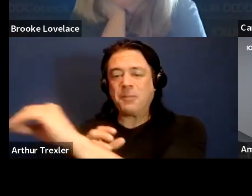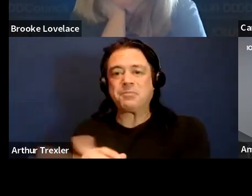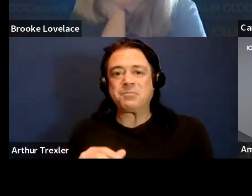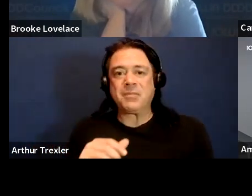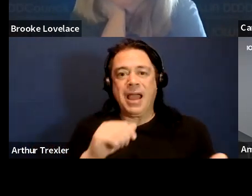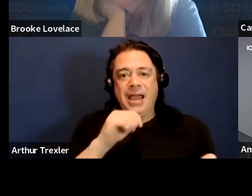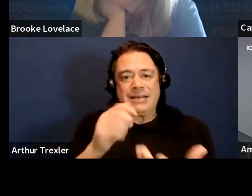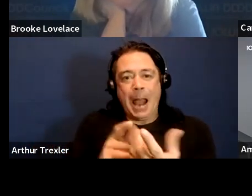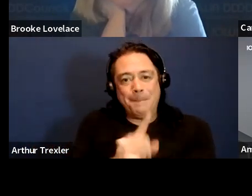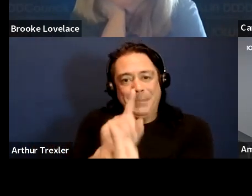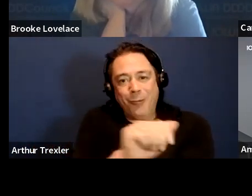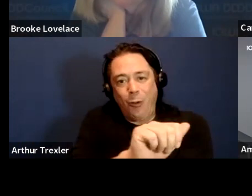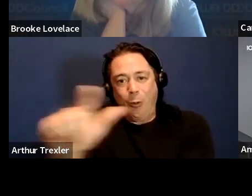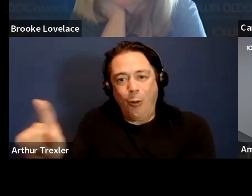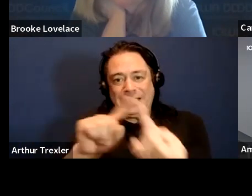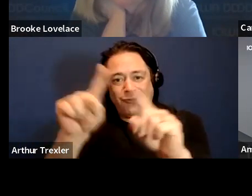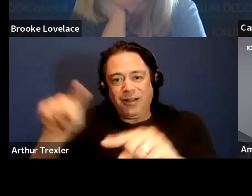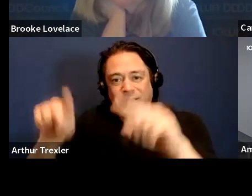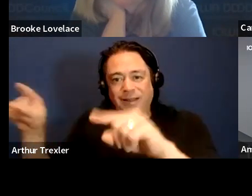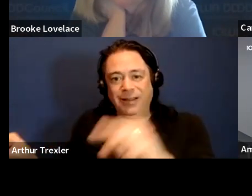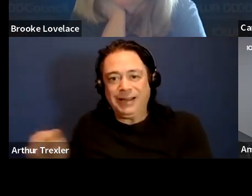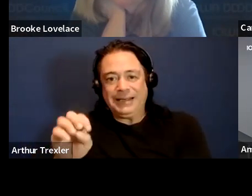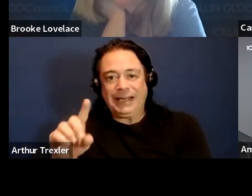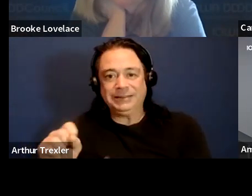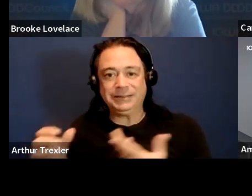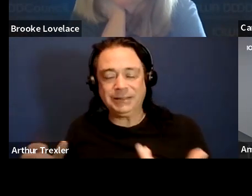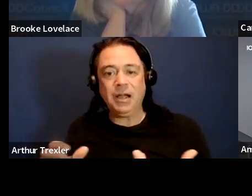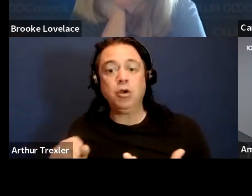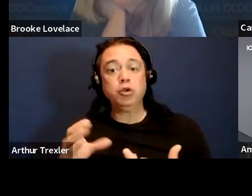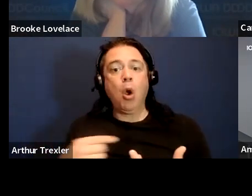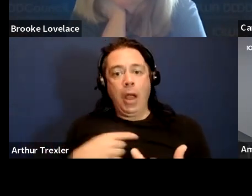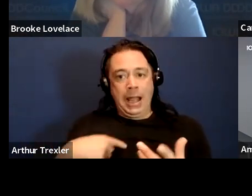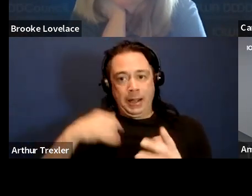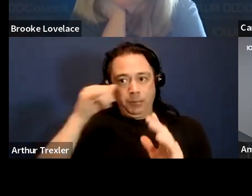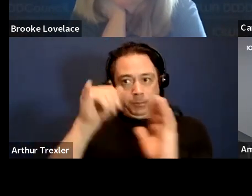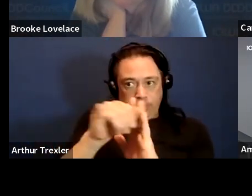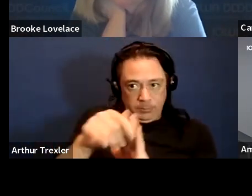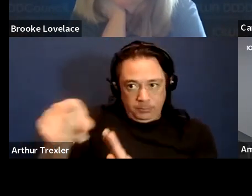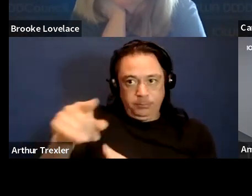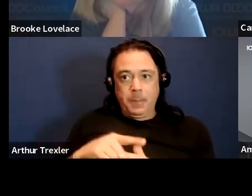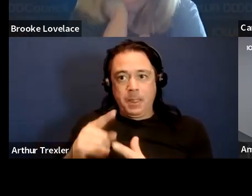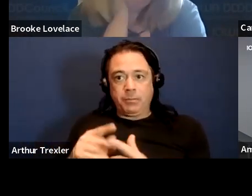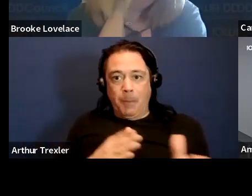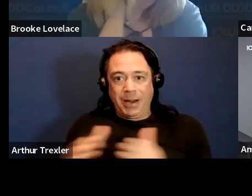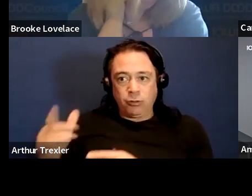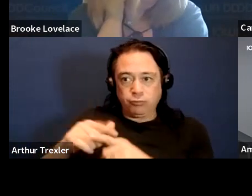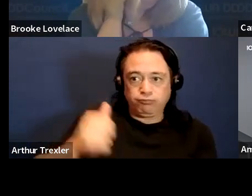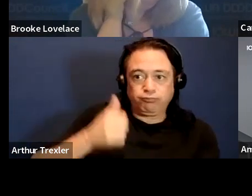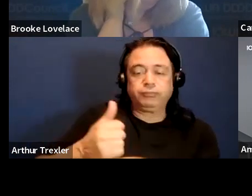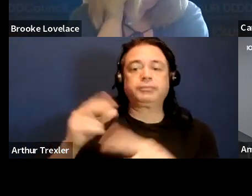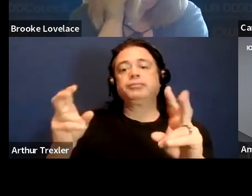waiver populations. And how we'll do this is through identifying and preparing to launch a universal